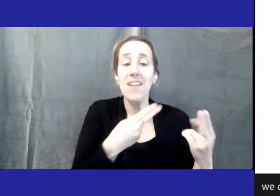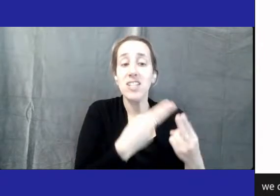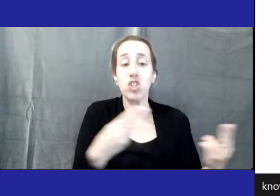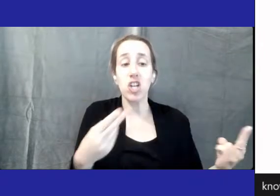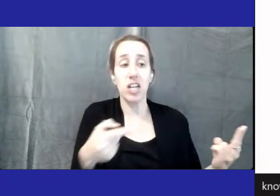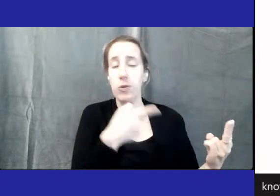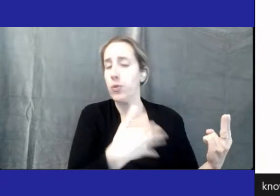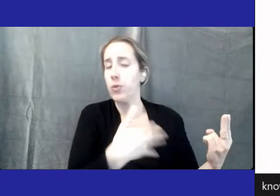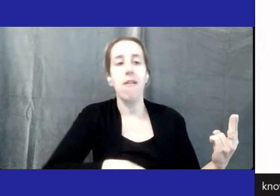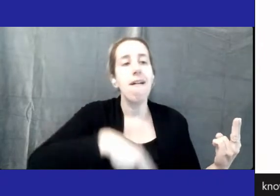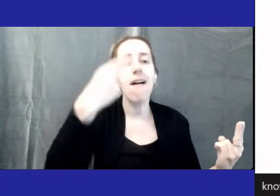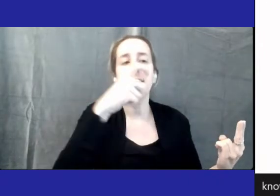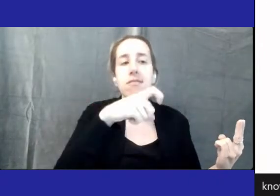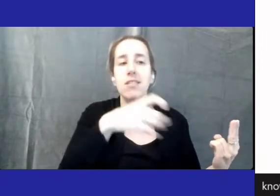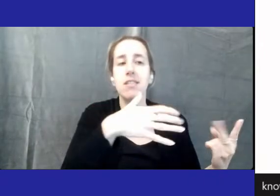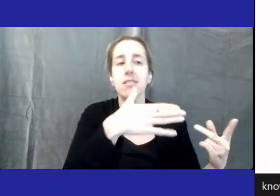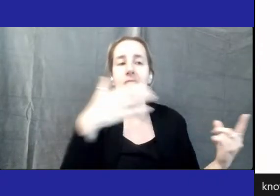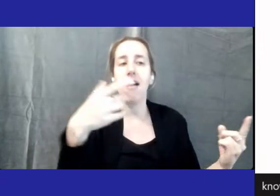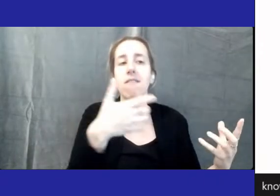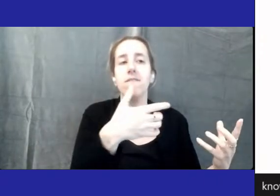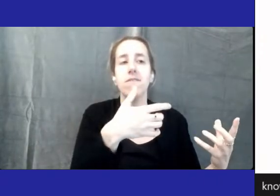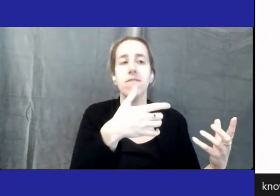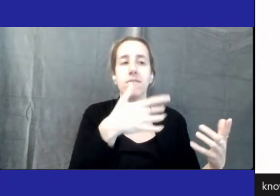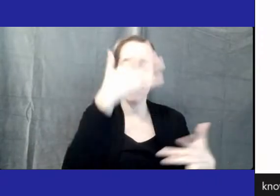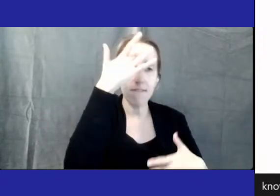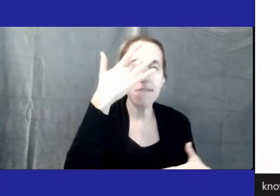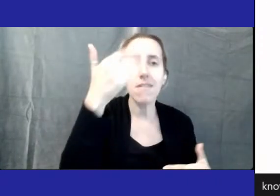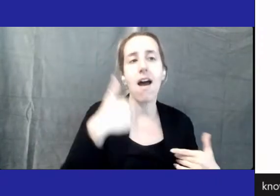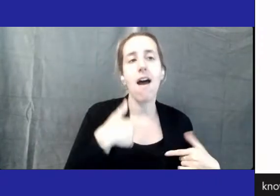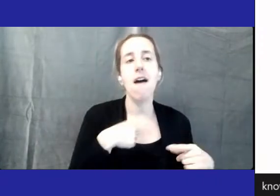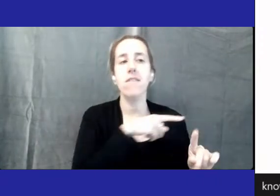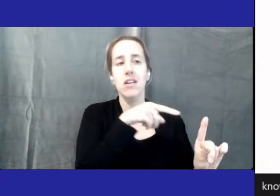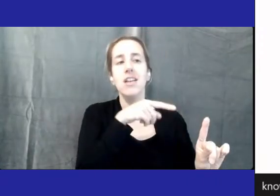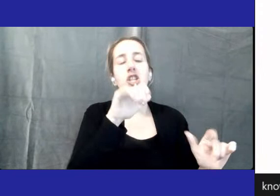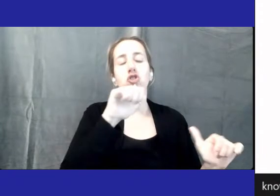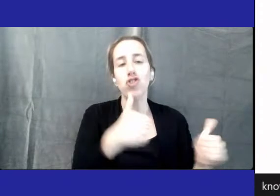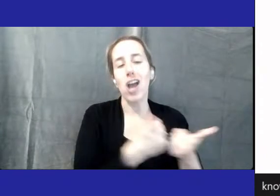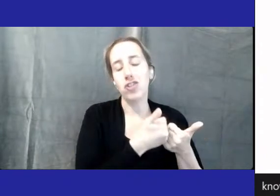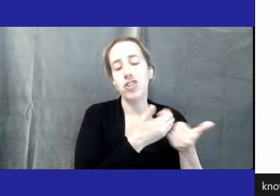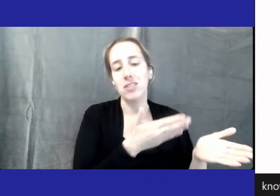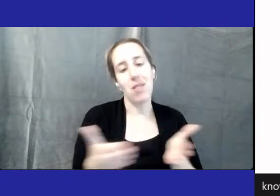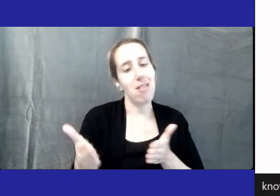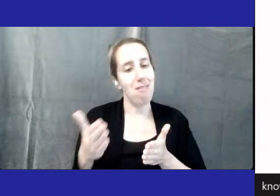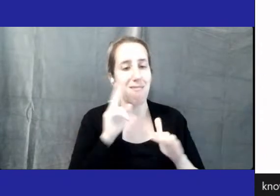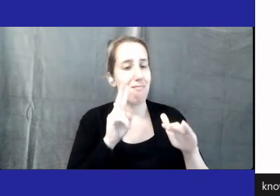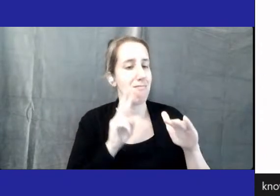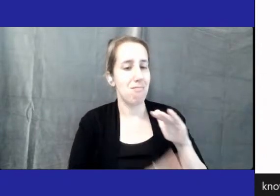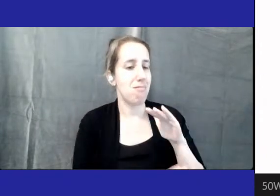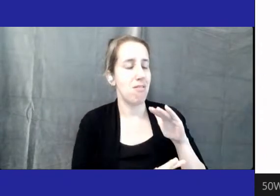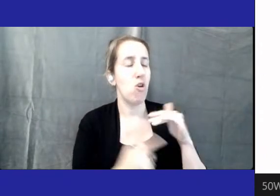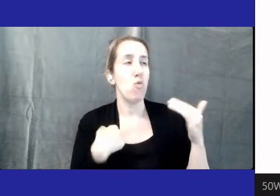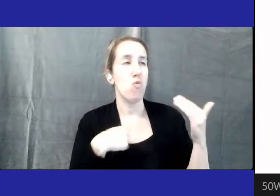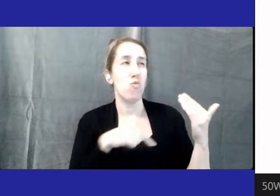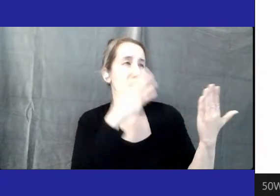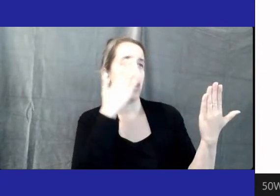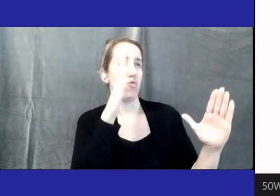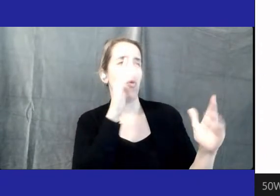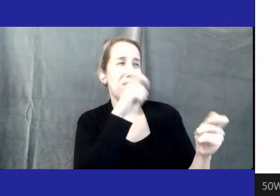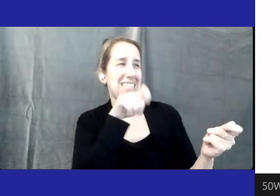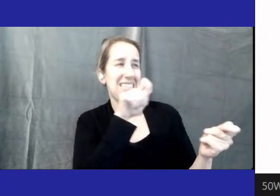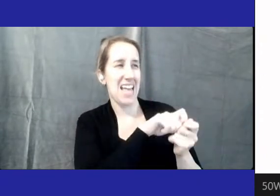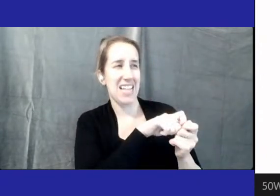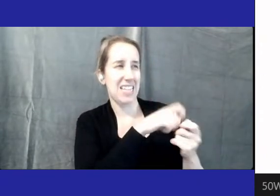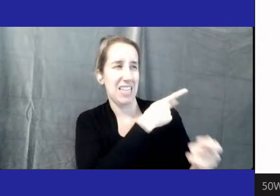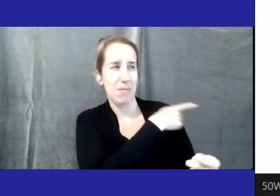acuity than we expected, because it's very challenging to plan for. We don't know exactly like what patients are going to come and